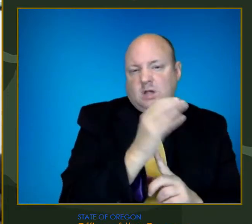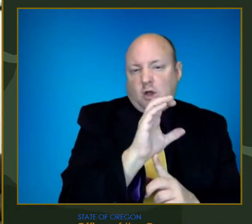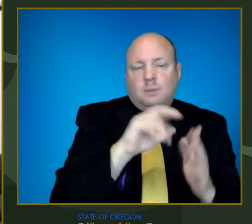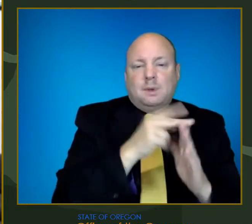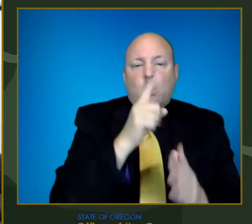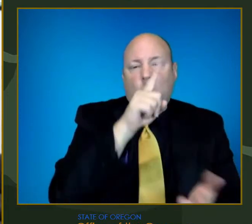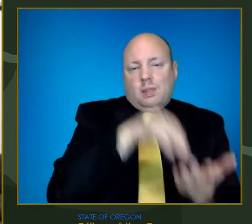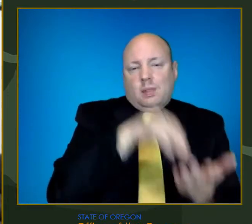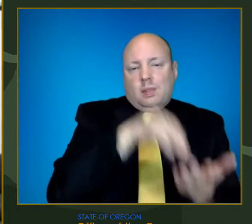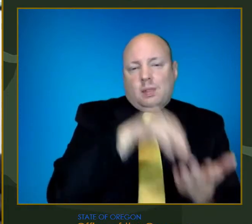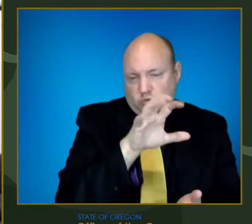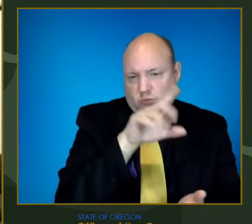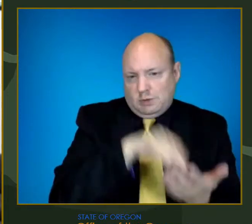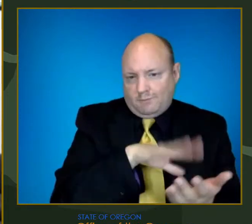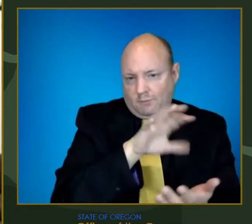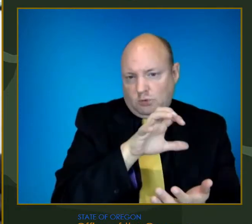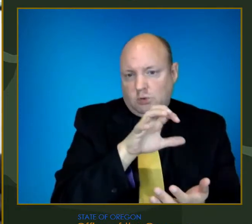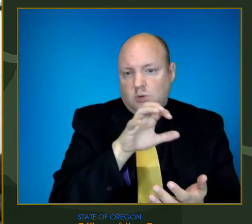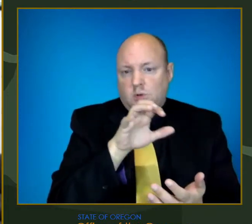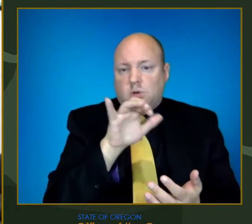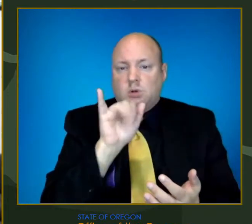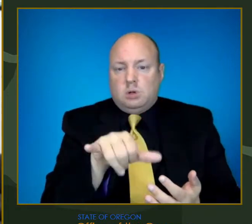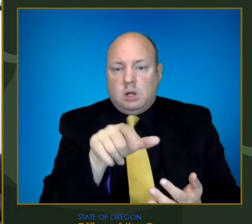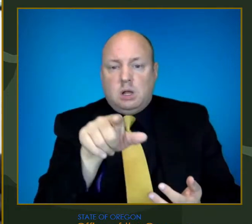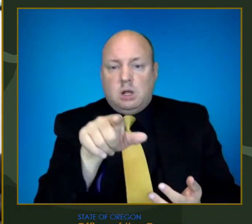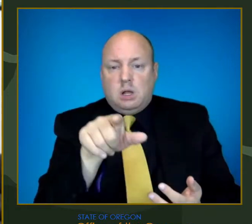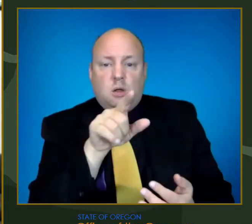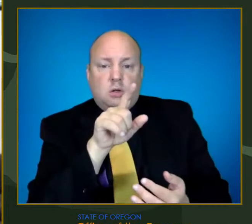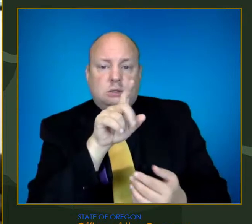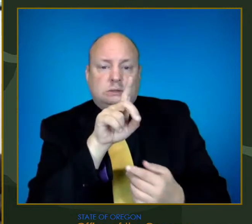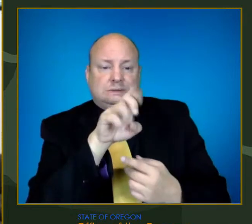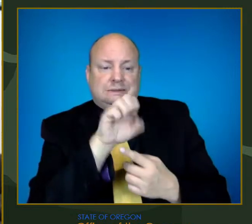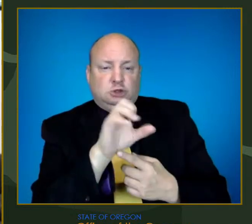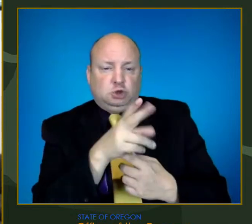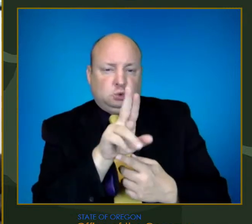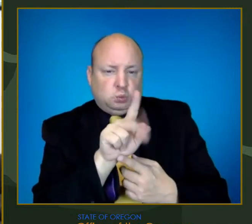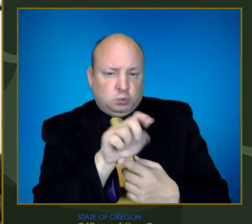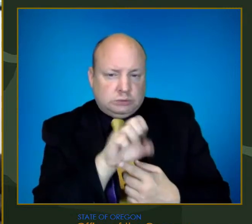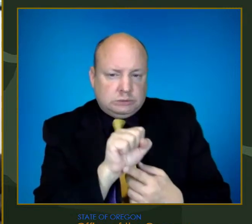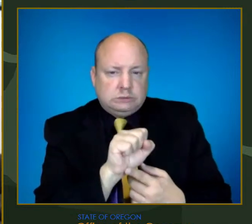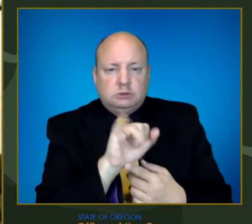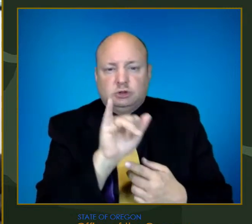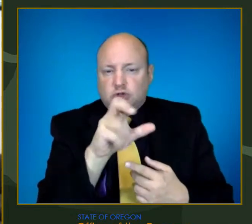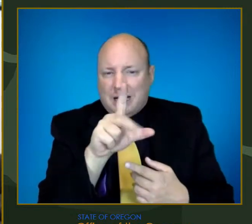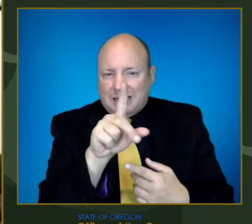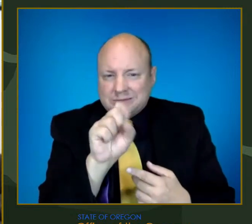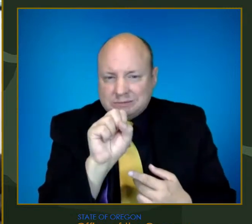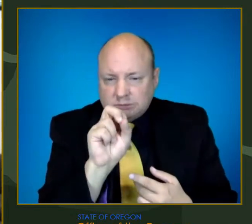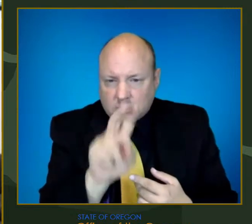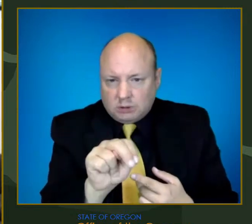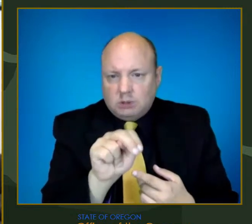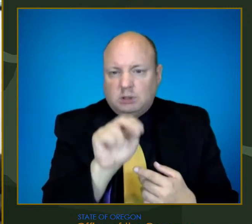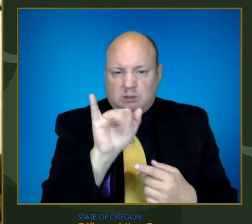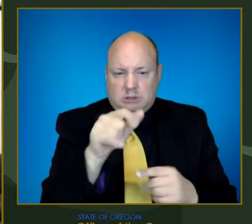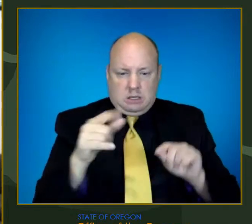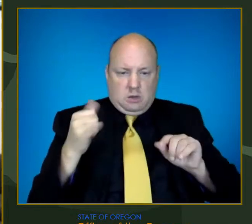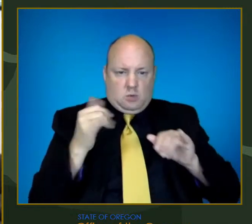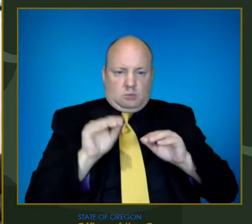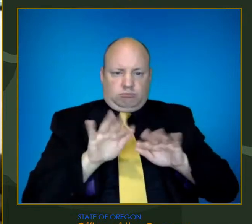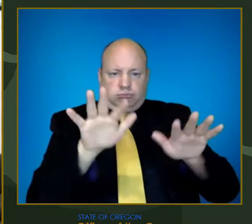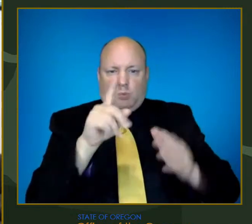Deschutes, Douglas, Jackson, and Josephine counties. Hospitals in Columbia, Curry, Marion,